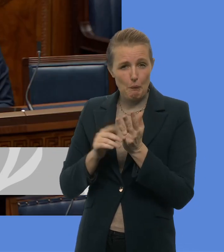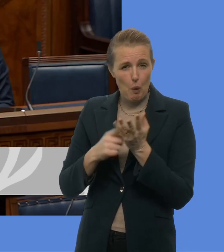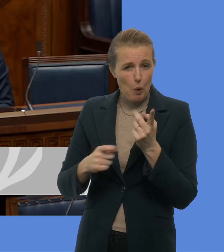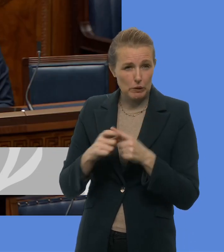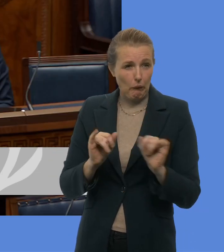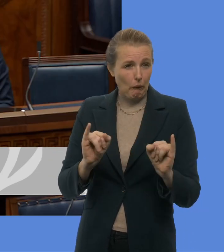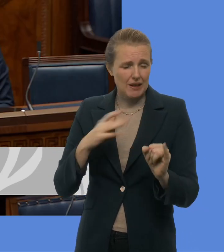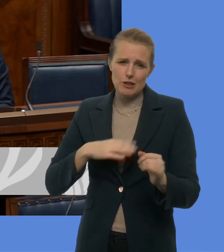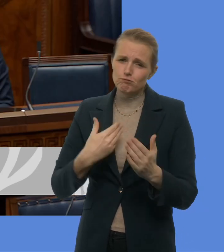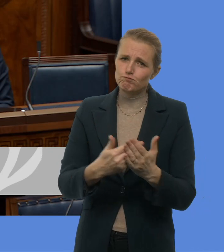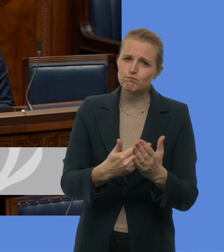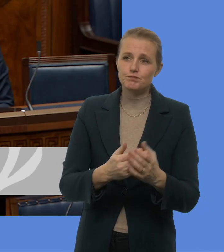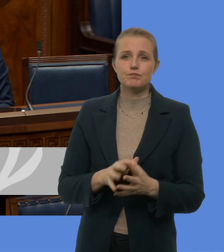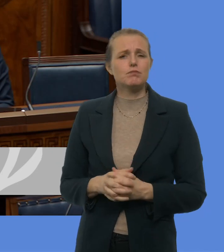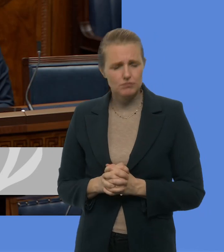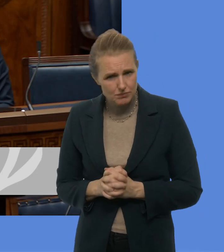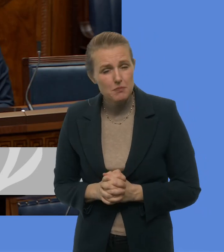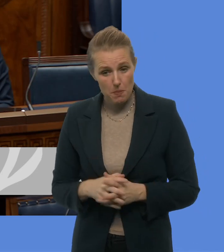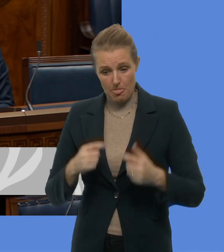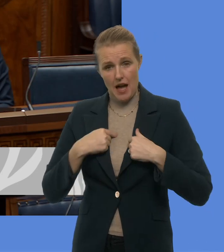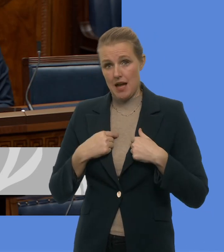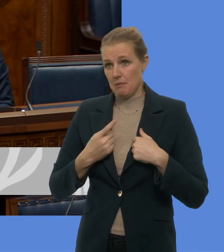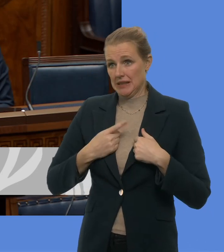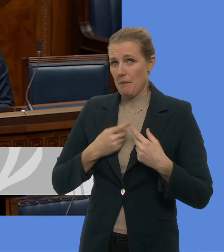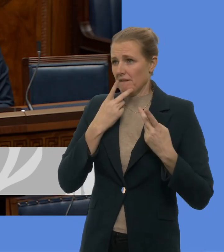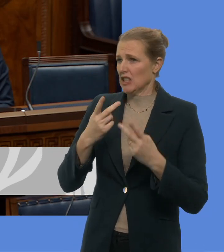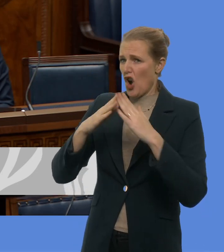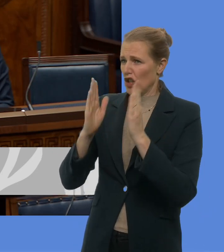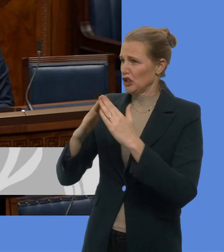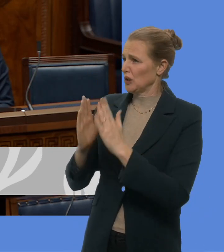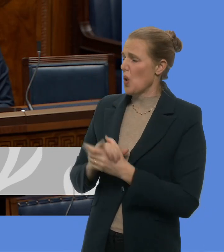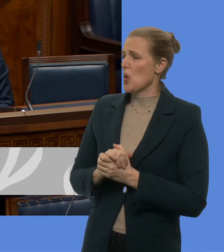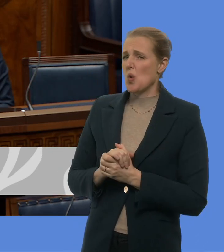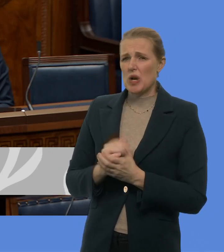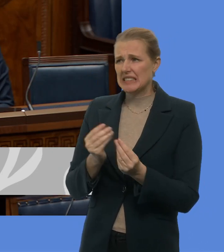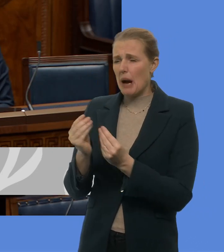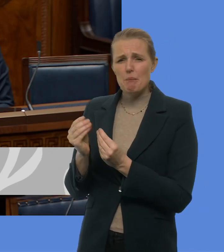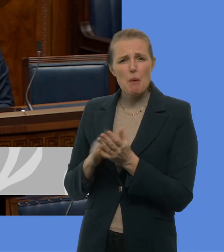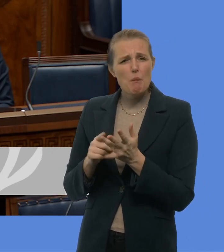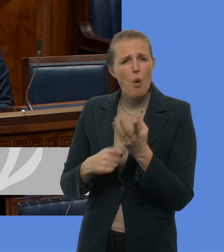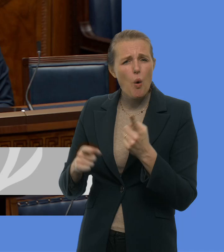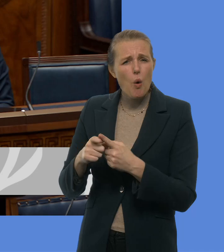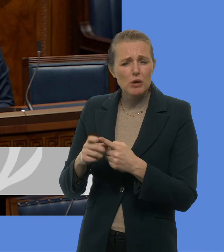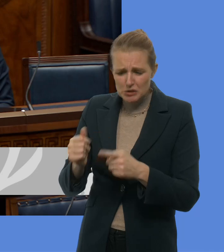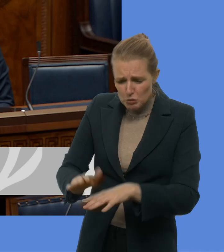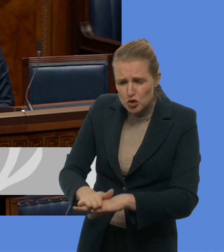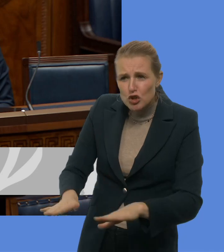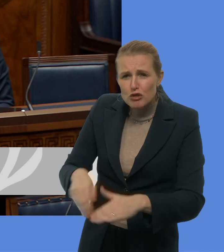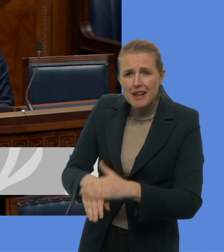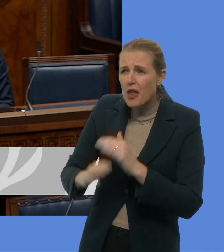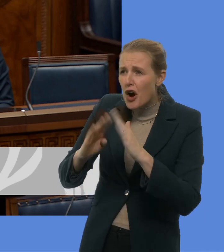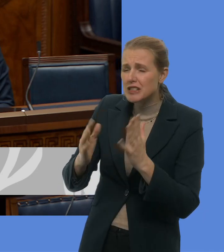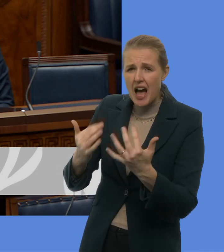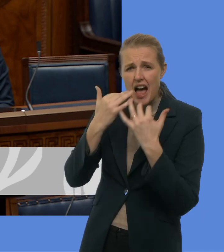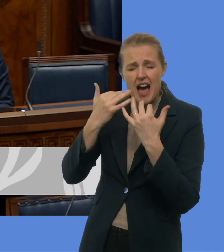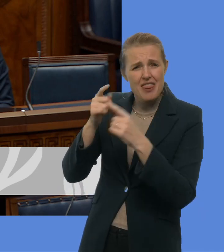have, as a constituency MLA, visited houses which have damp and mould and very, very young children in them. So yeah, of course, but